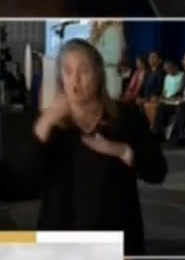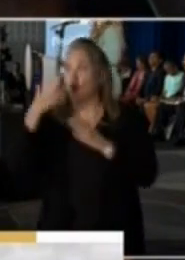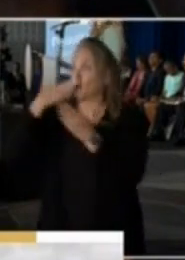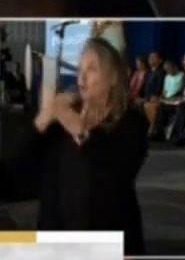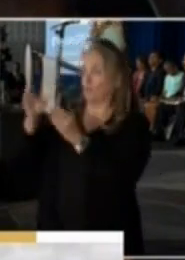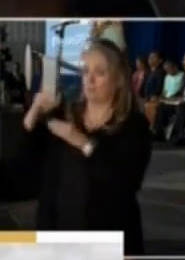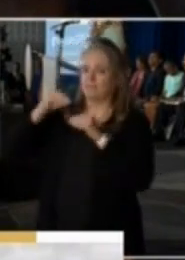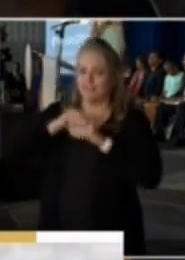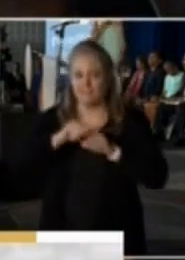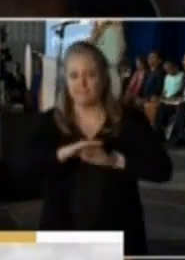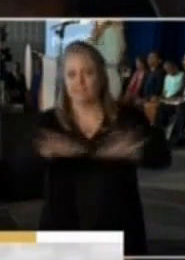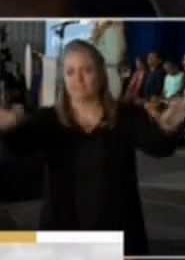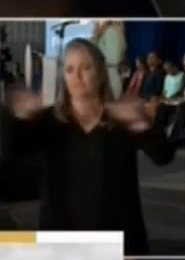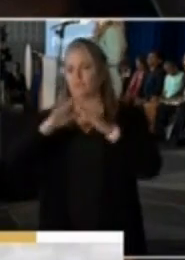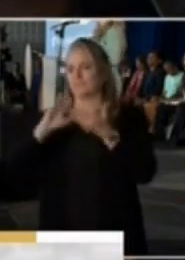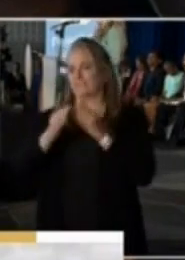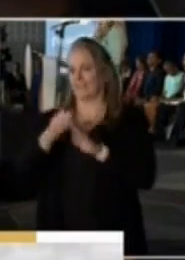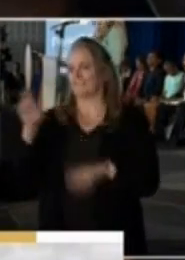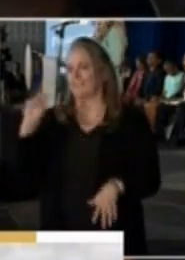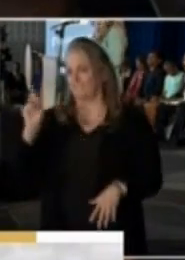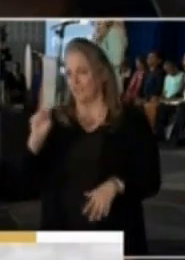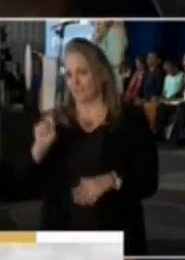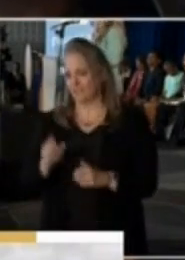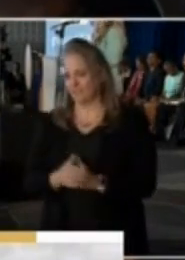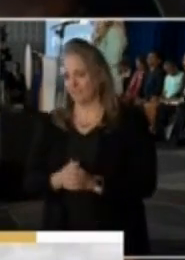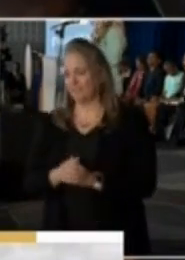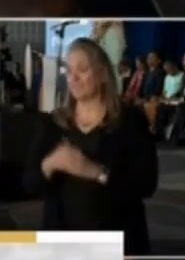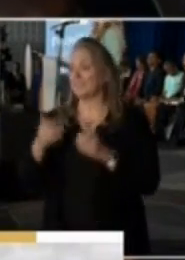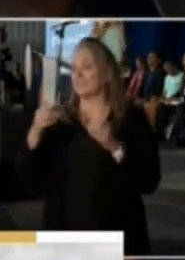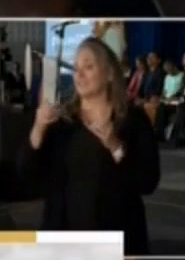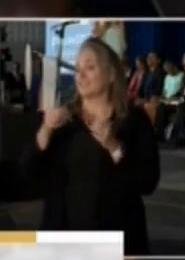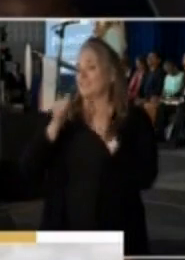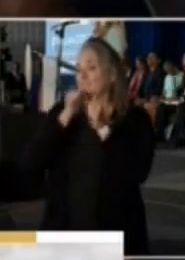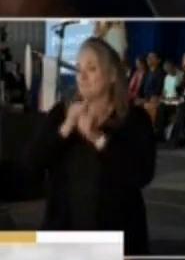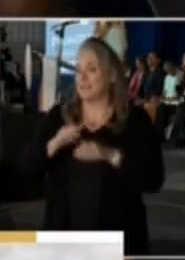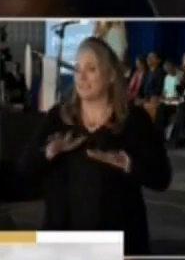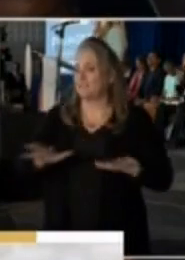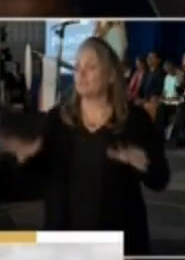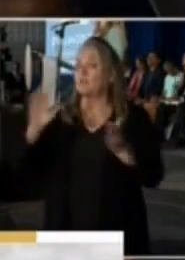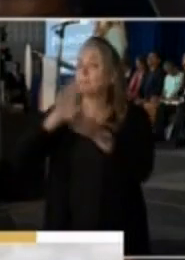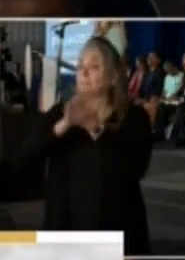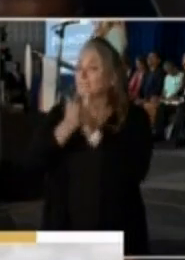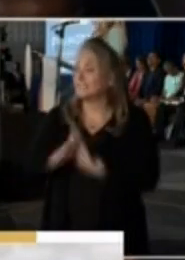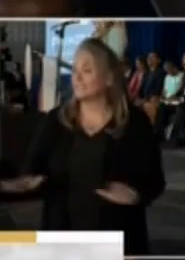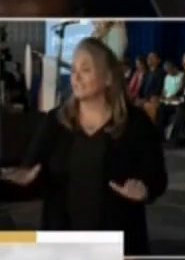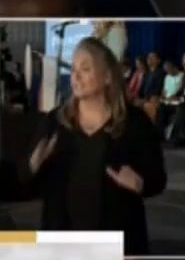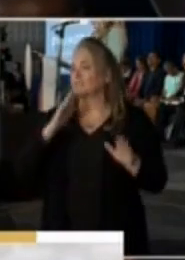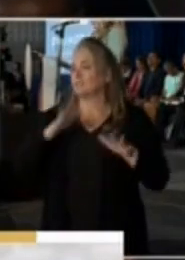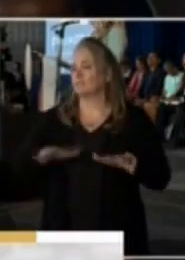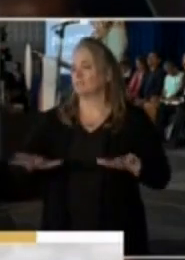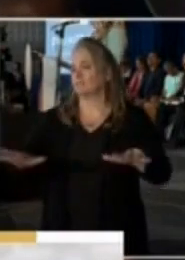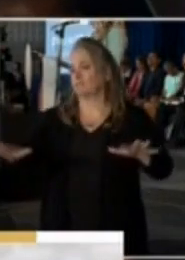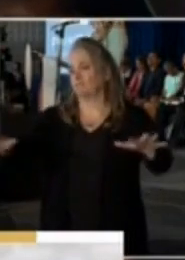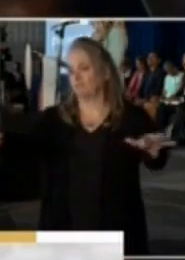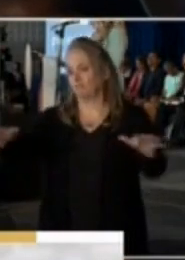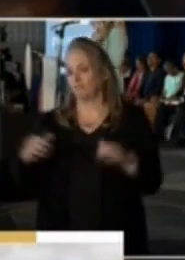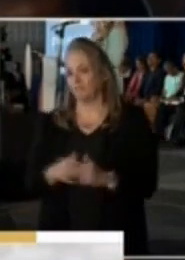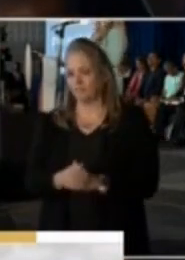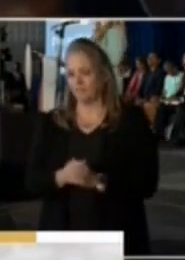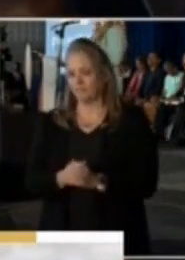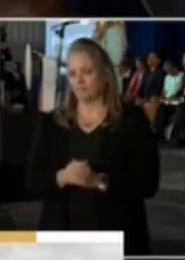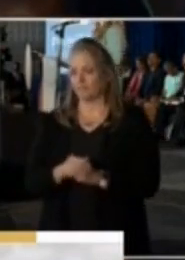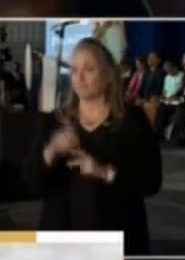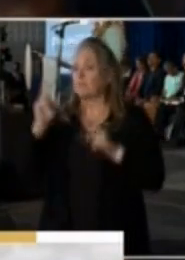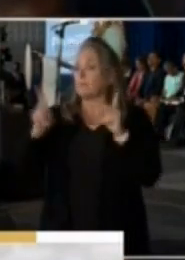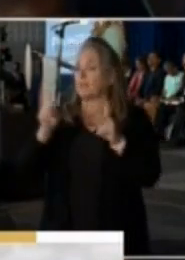and welfare make our people prosper. And may Denver continue to be the valley of green pastures for